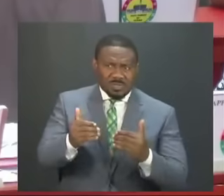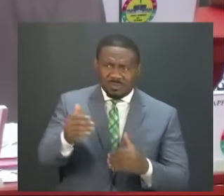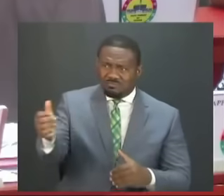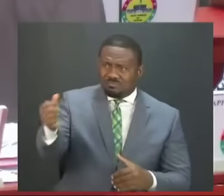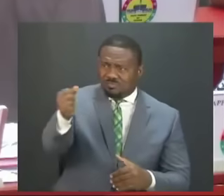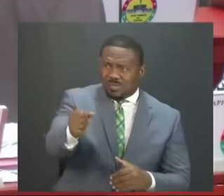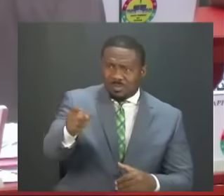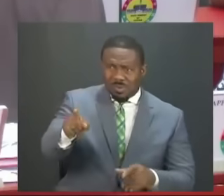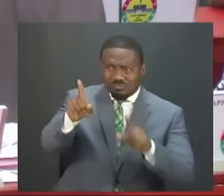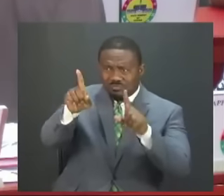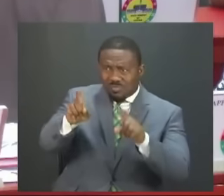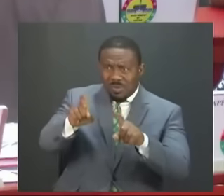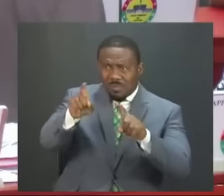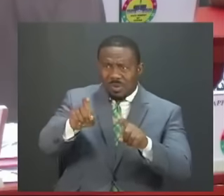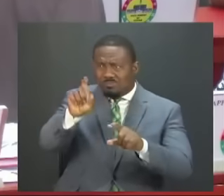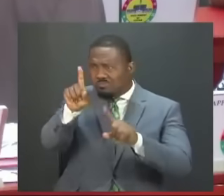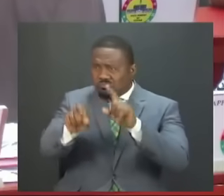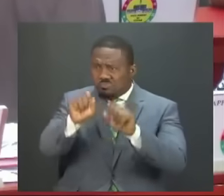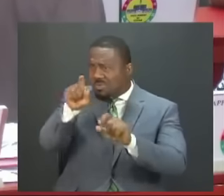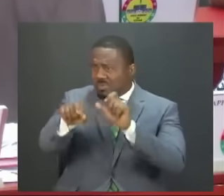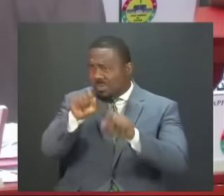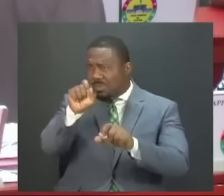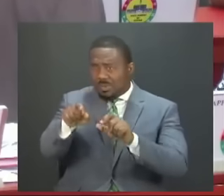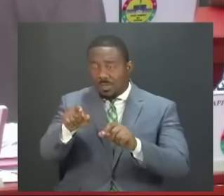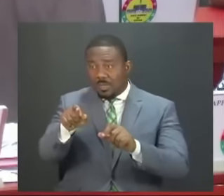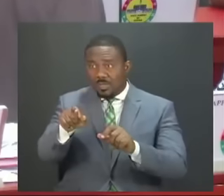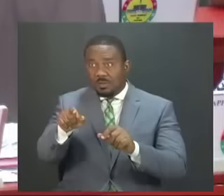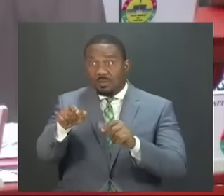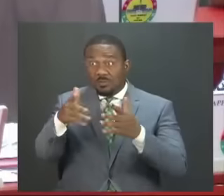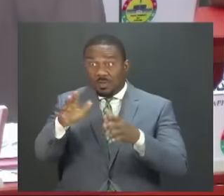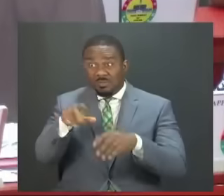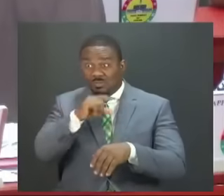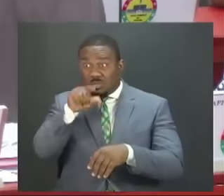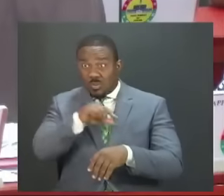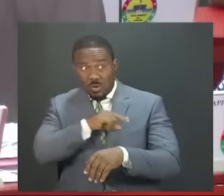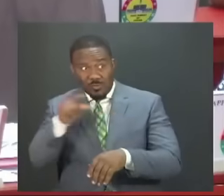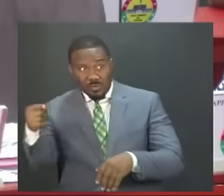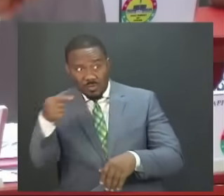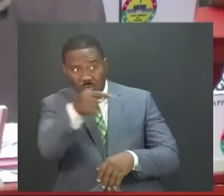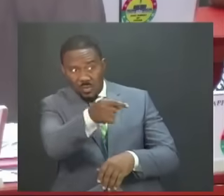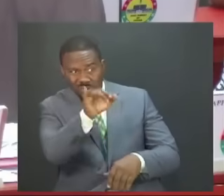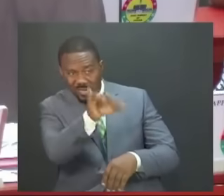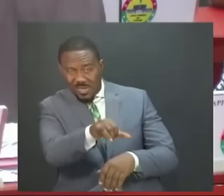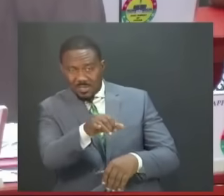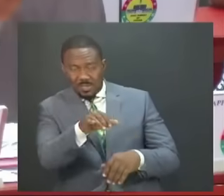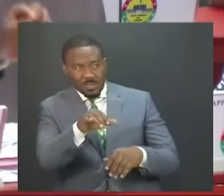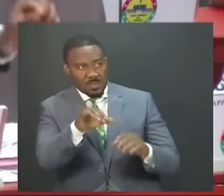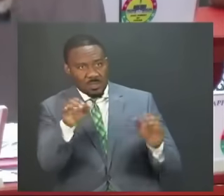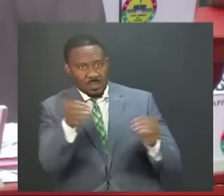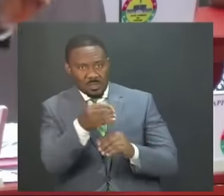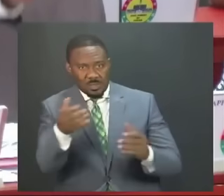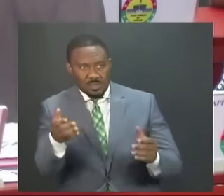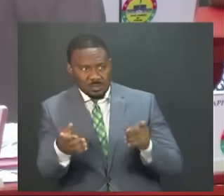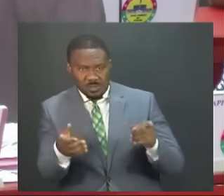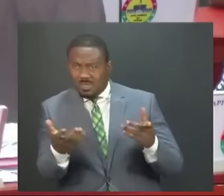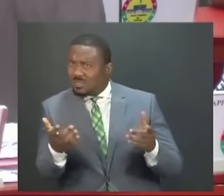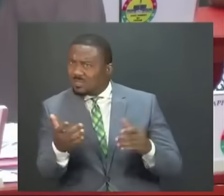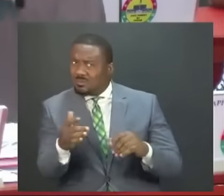to fill that office will be rendering the application of Justice Gertrude